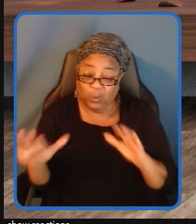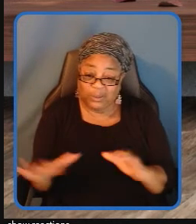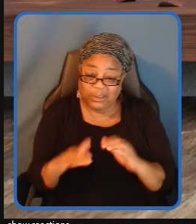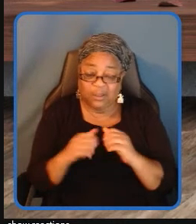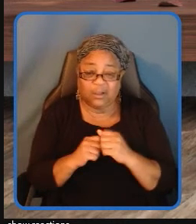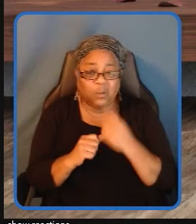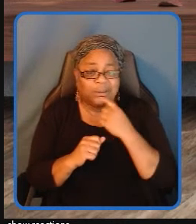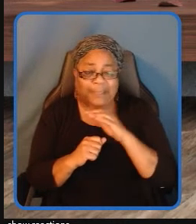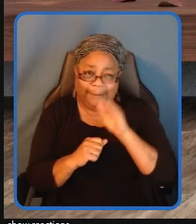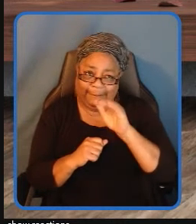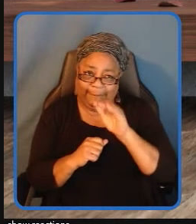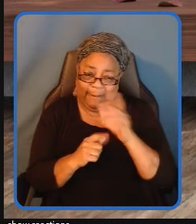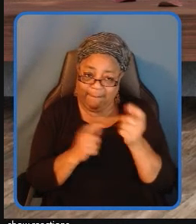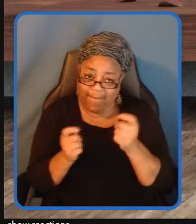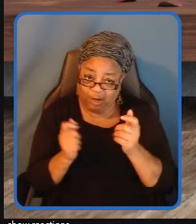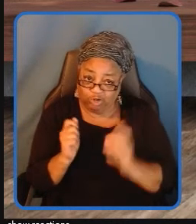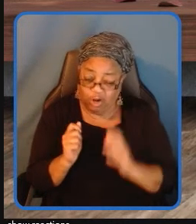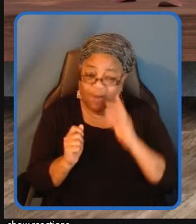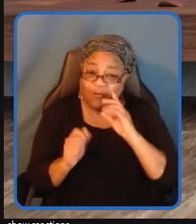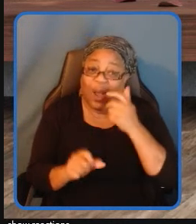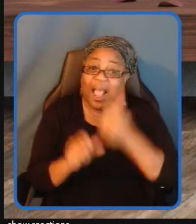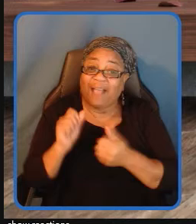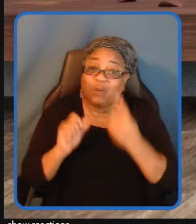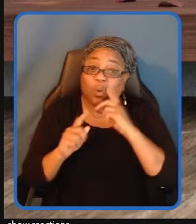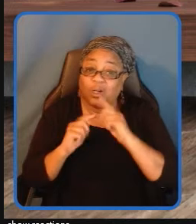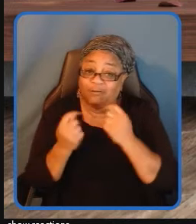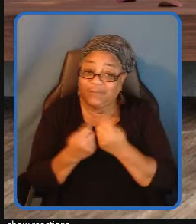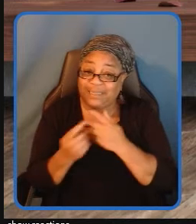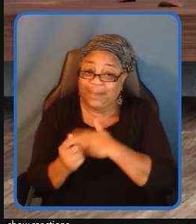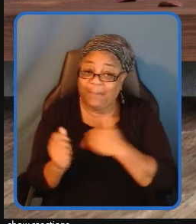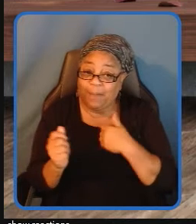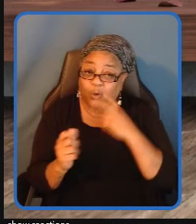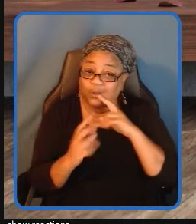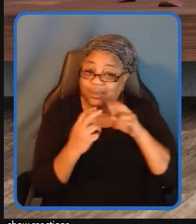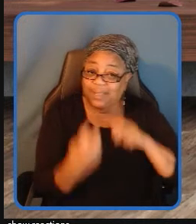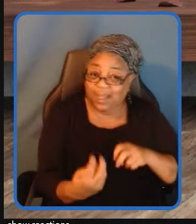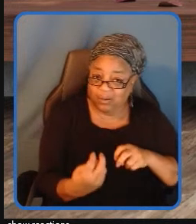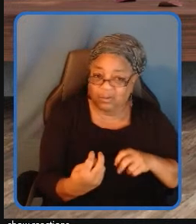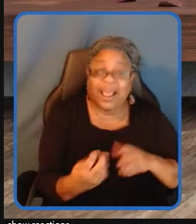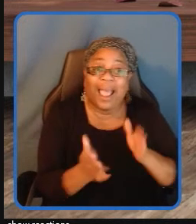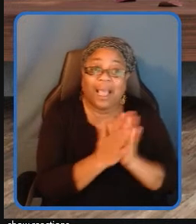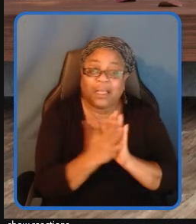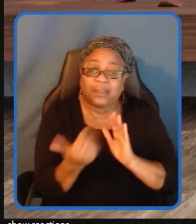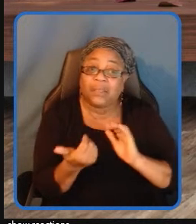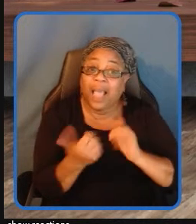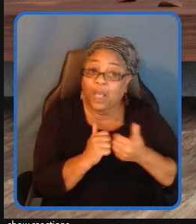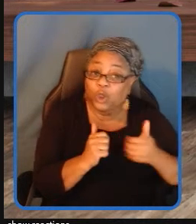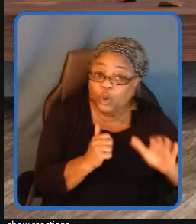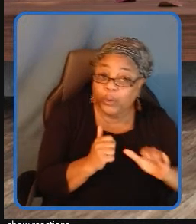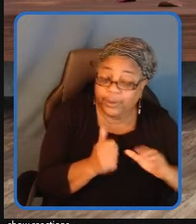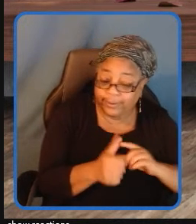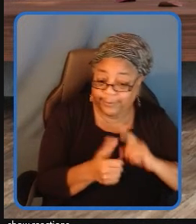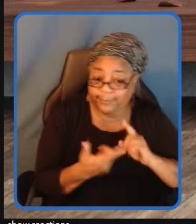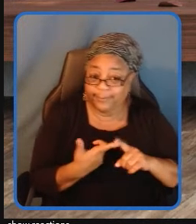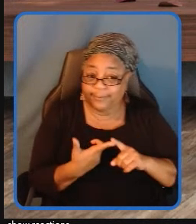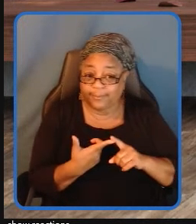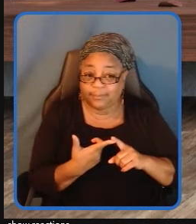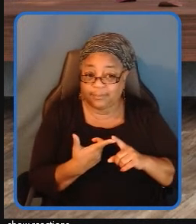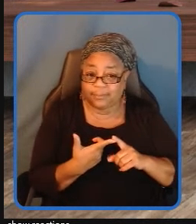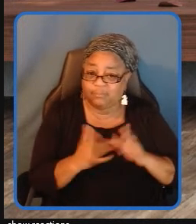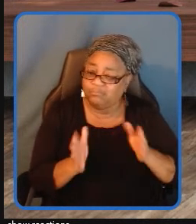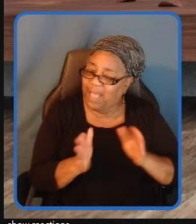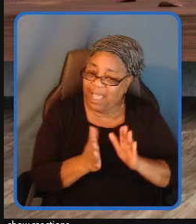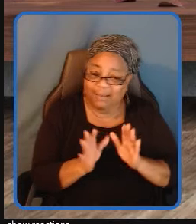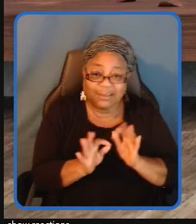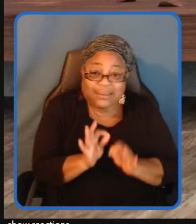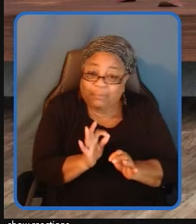manager, for every single one of your team members, sit down with them and say, how are you doing? First and foremost, right? And just ask that simple